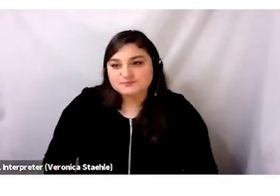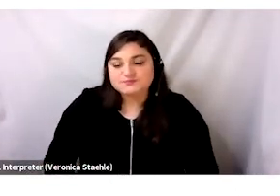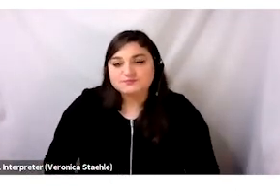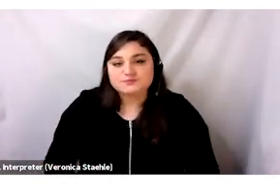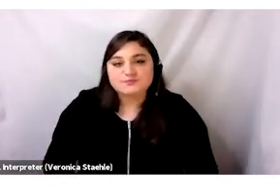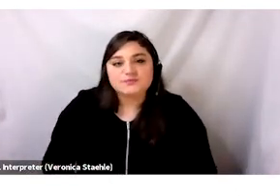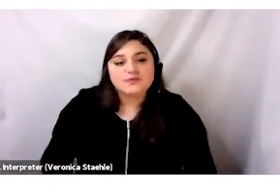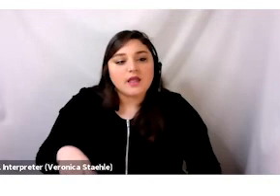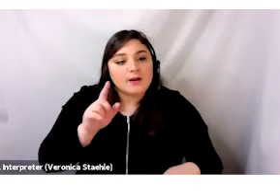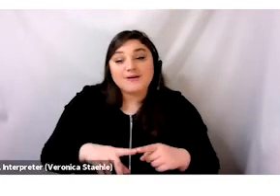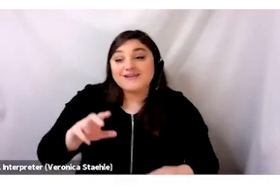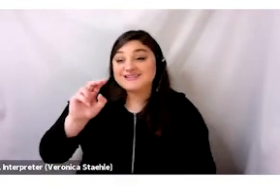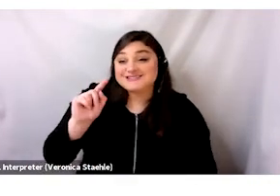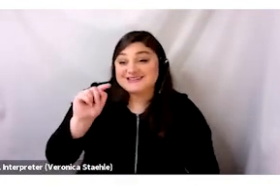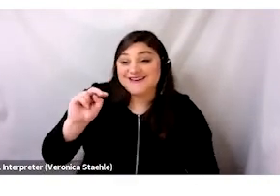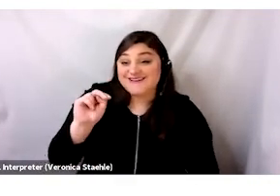start with.